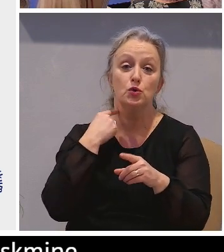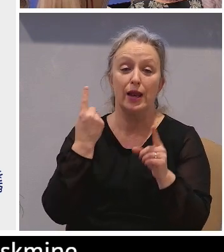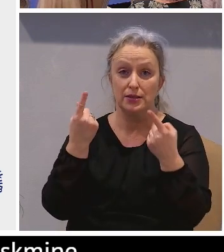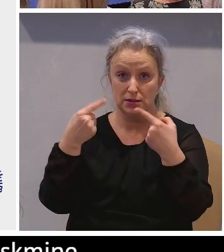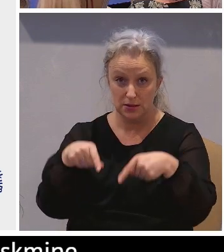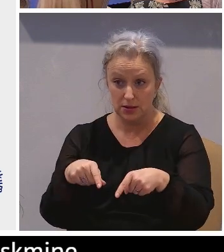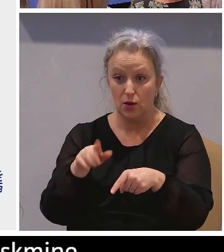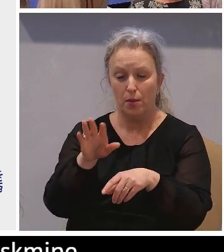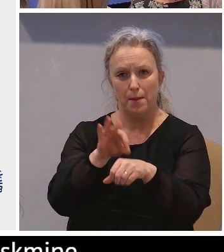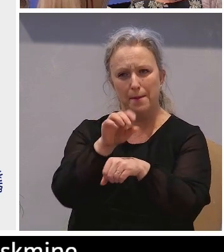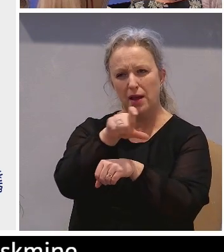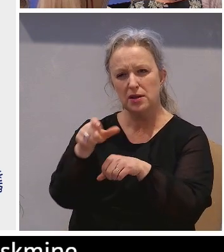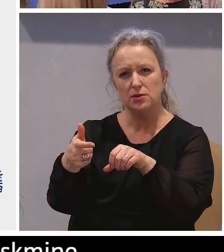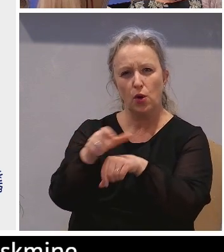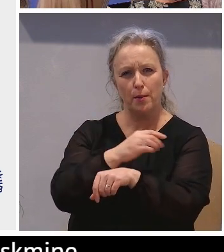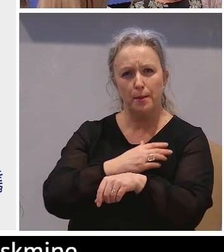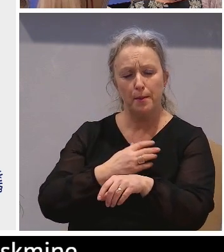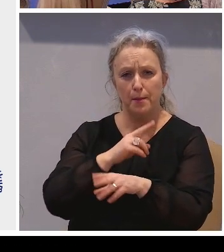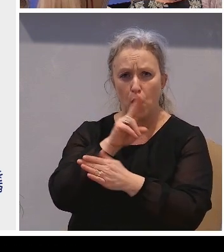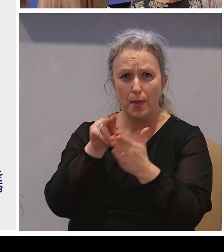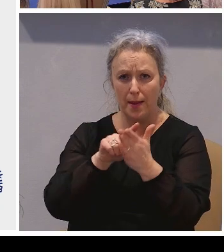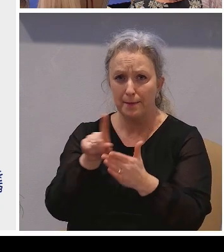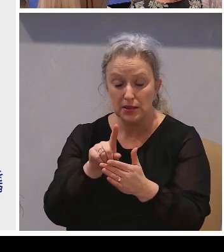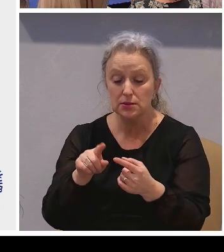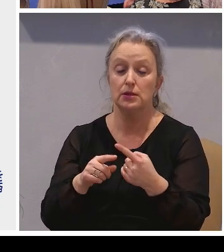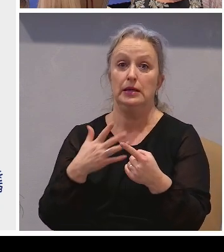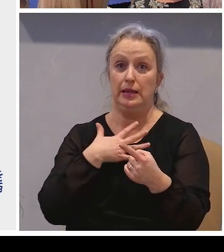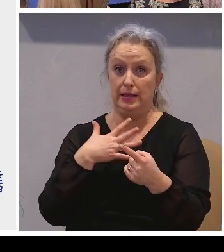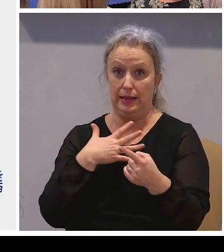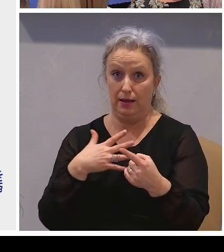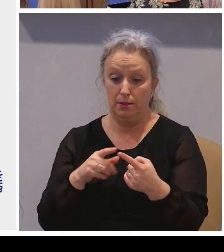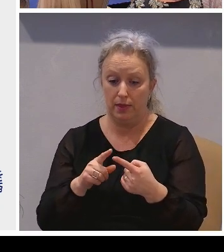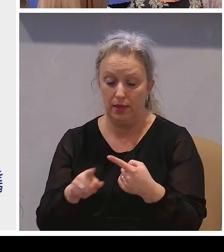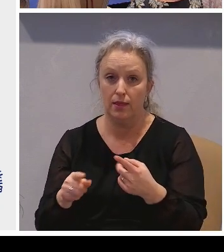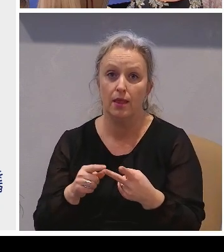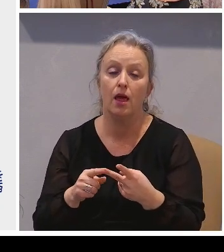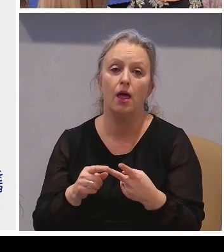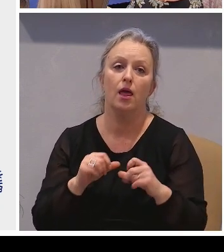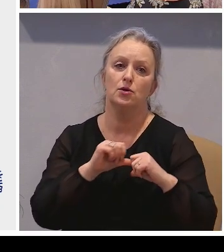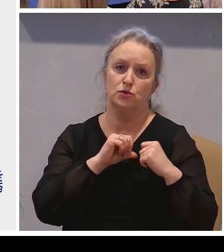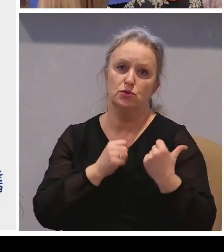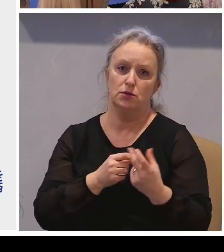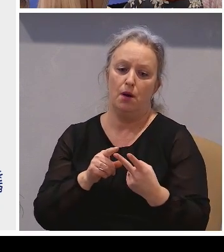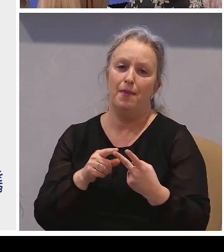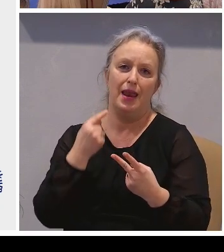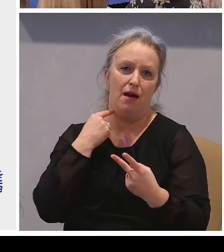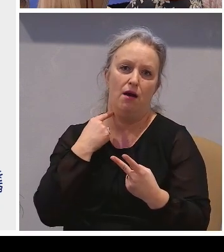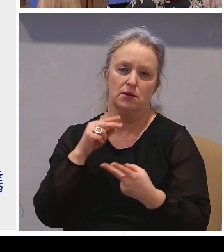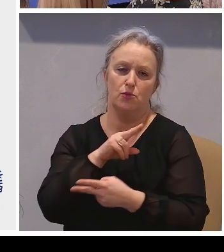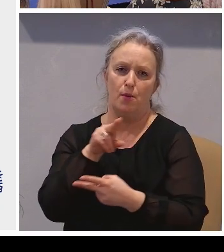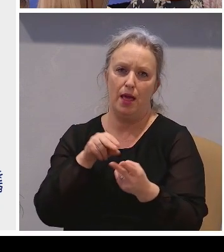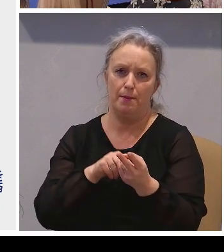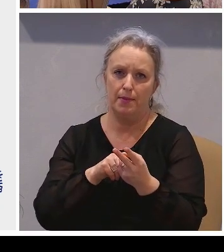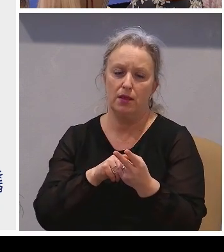patsiente, mis on nende probleemid, põhilised ongi siiski Studying the adult patients with DMD, need on ka need and they põhilised, found the key